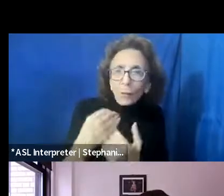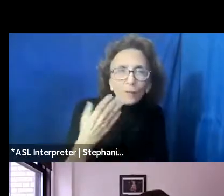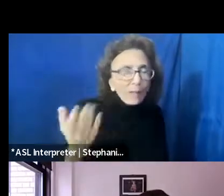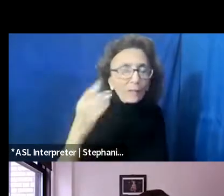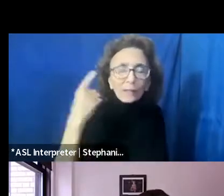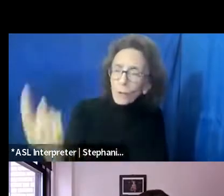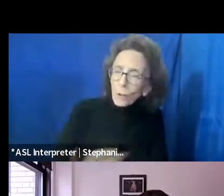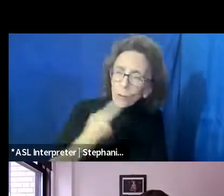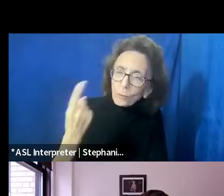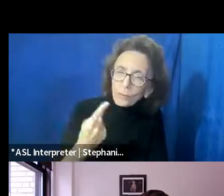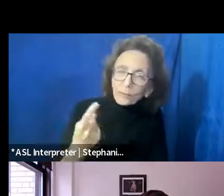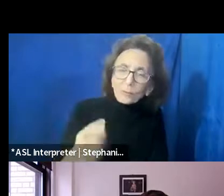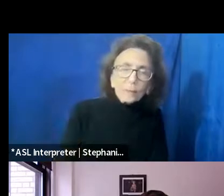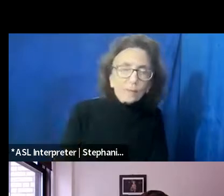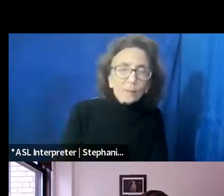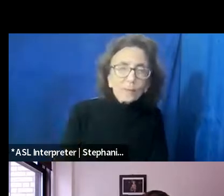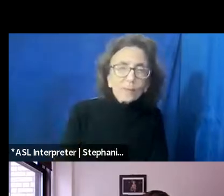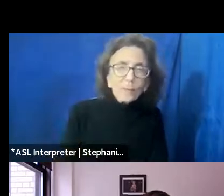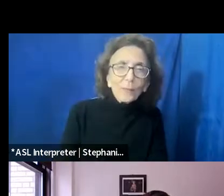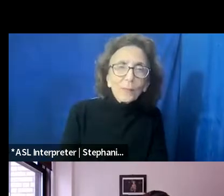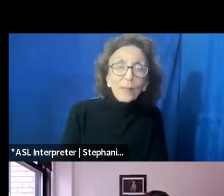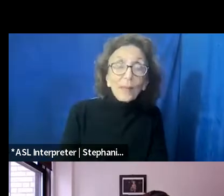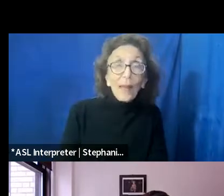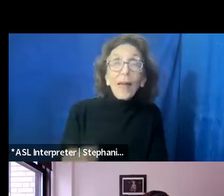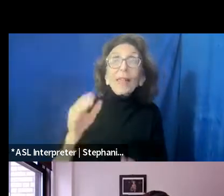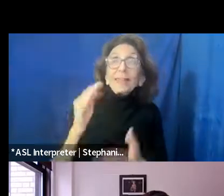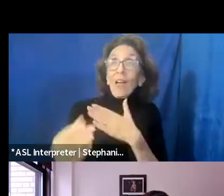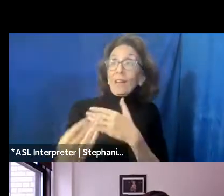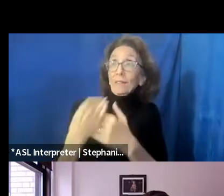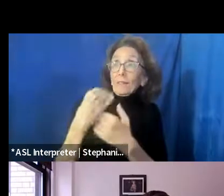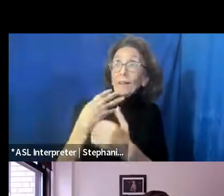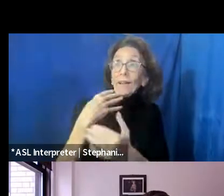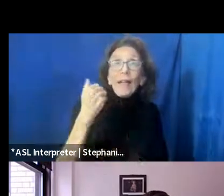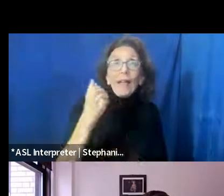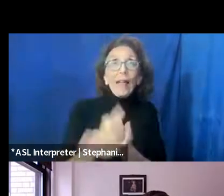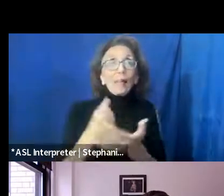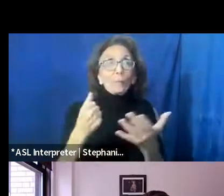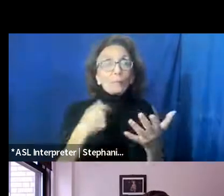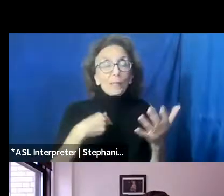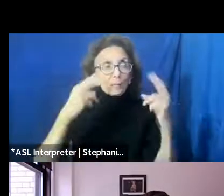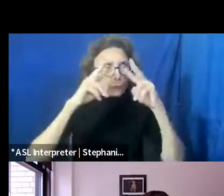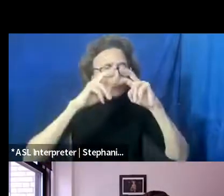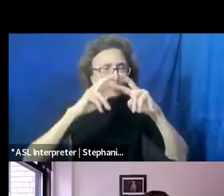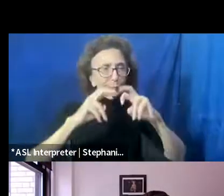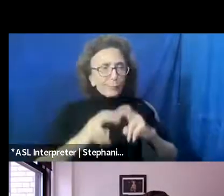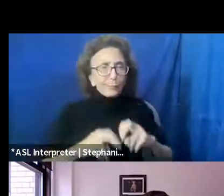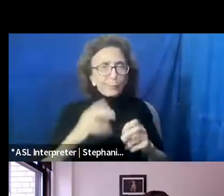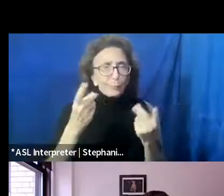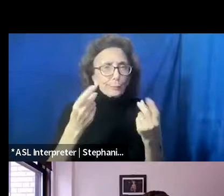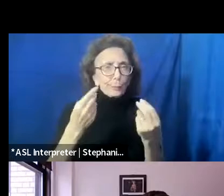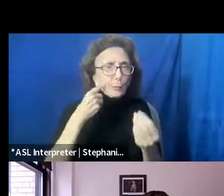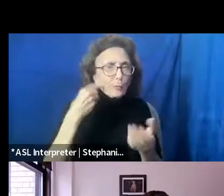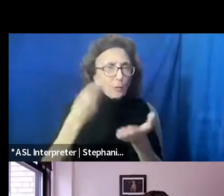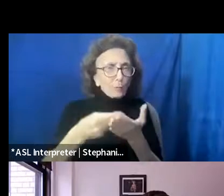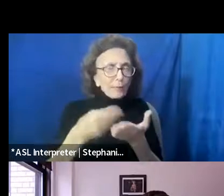that helps us as we navigate these different financial questions.